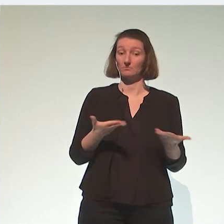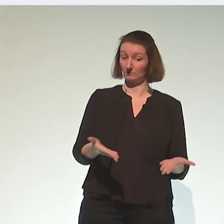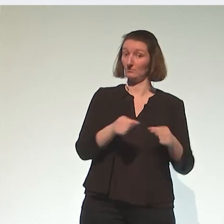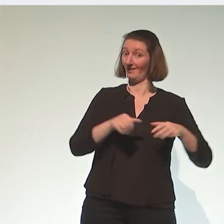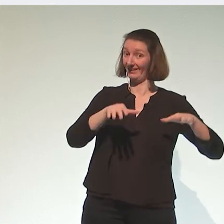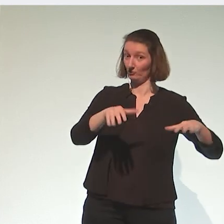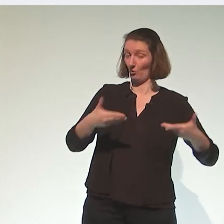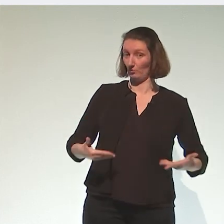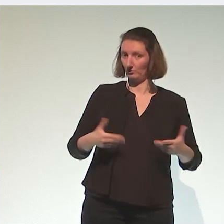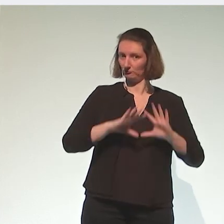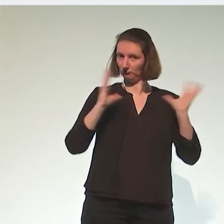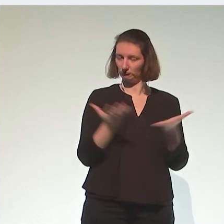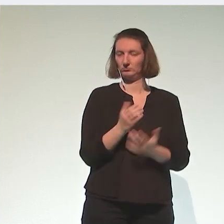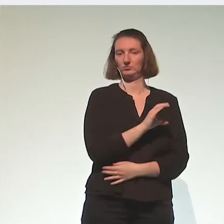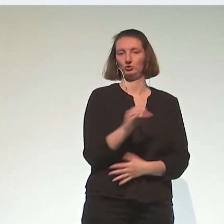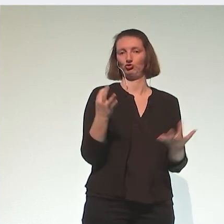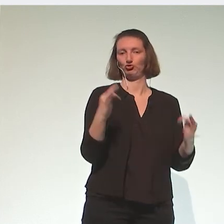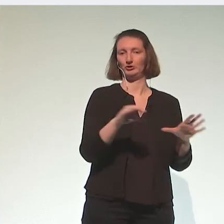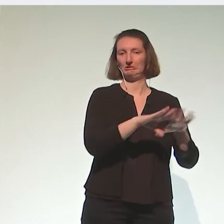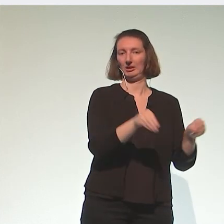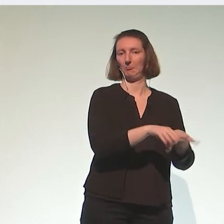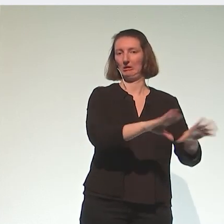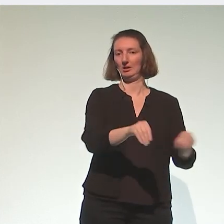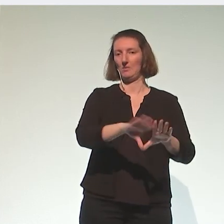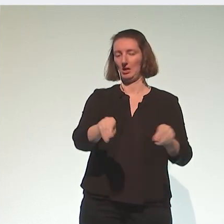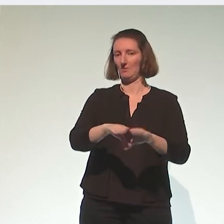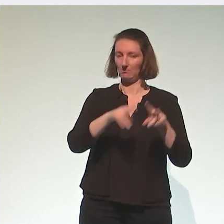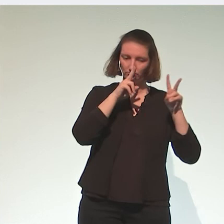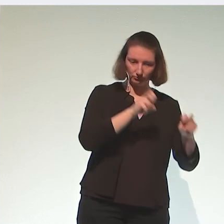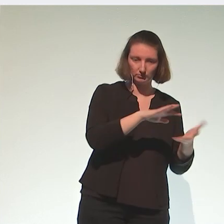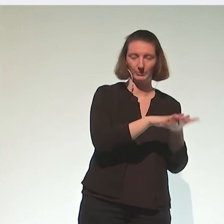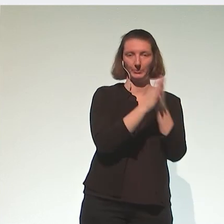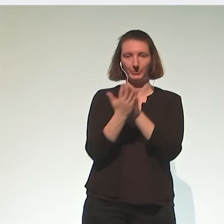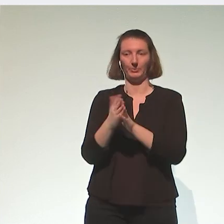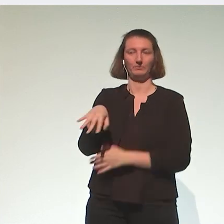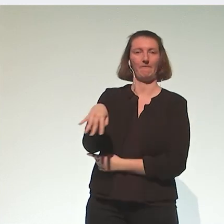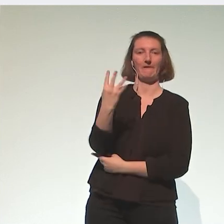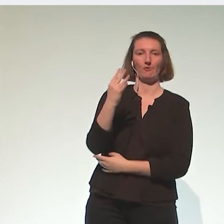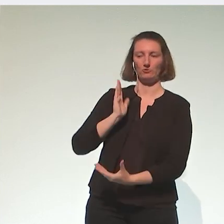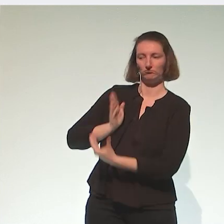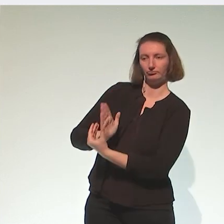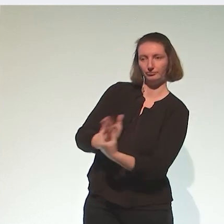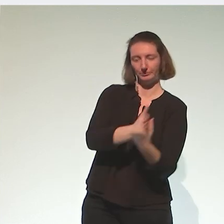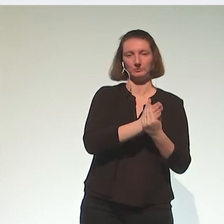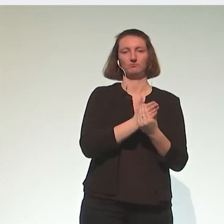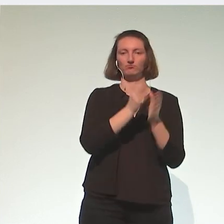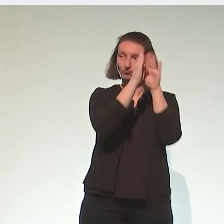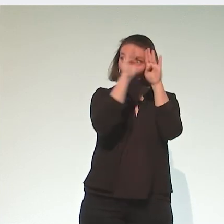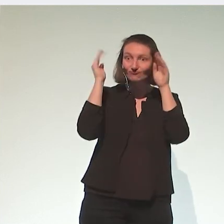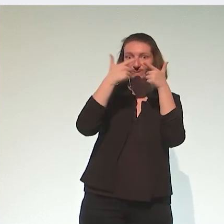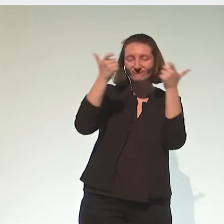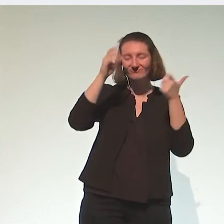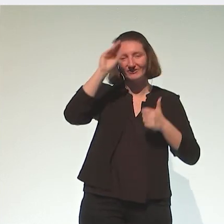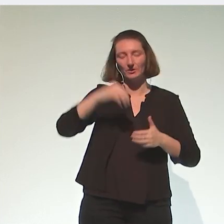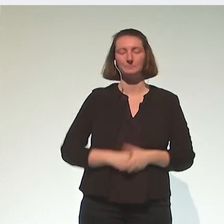people, and also linked in with European initiatives. It brings together 110 research teams and involves 14